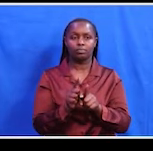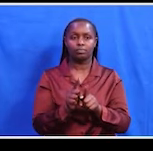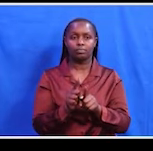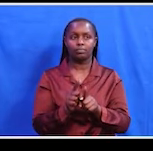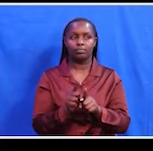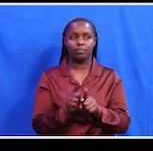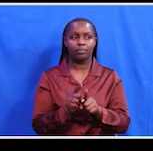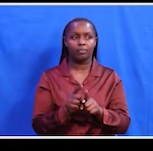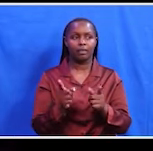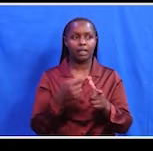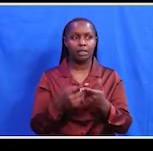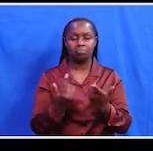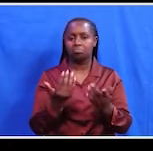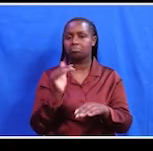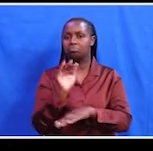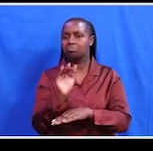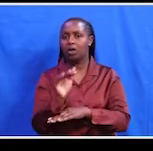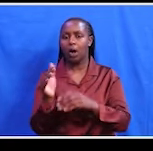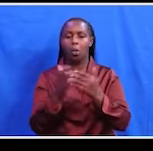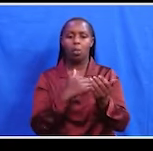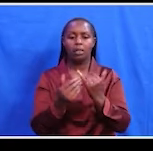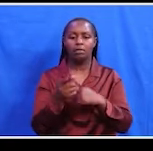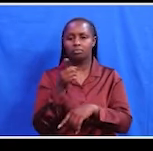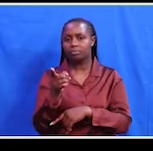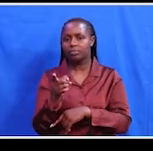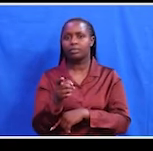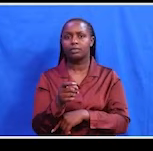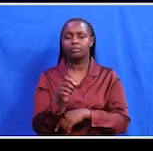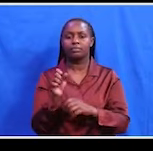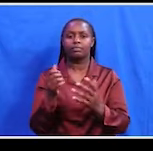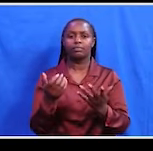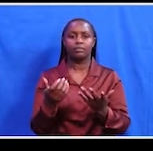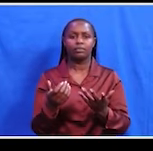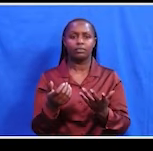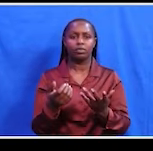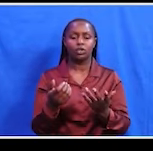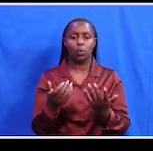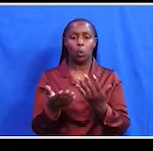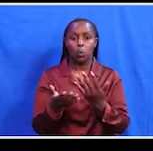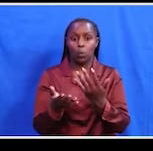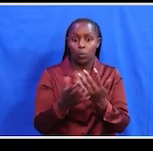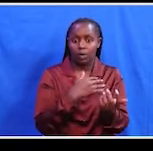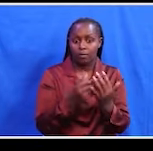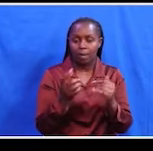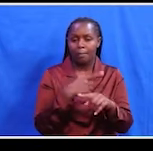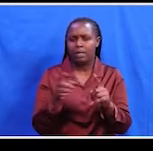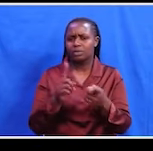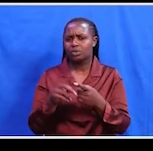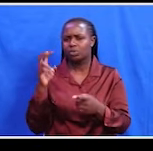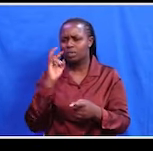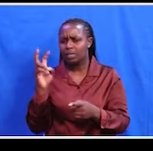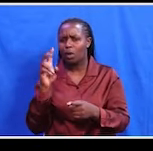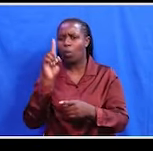You ask me, I don't know whether the dogs are to guard the apples or whatever, but when you look at the costs of the